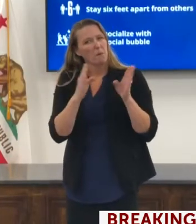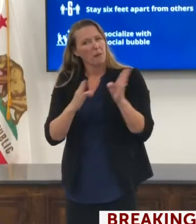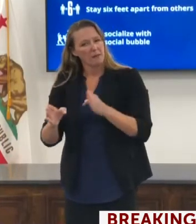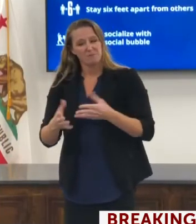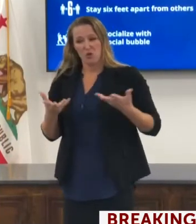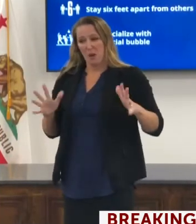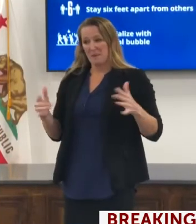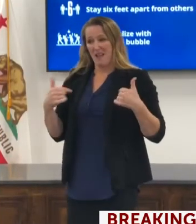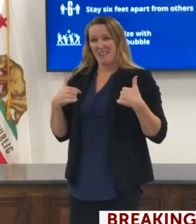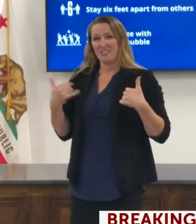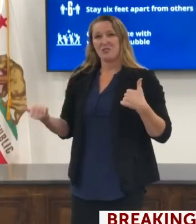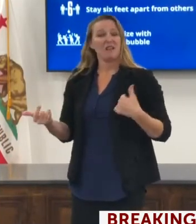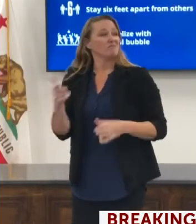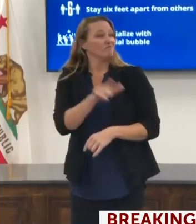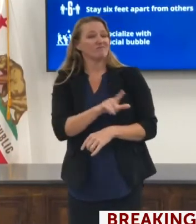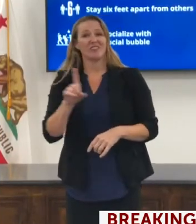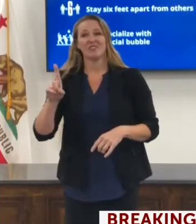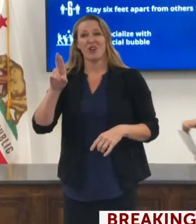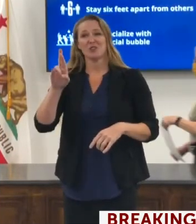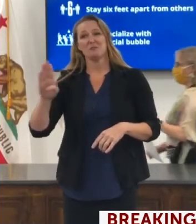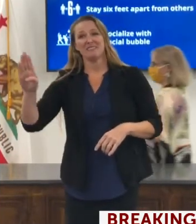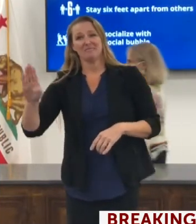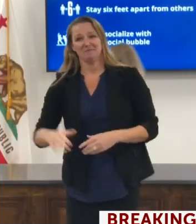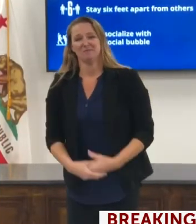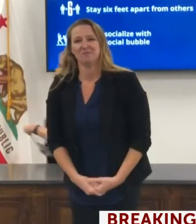Then Dr. Bornstein is up next.